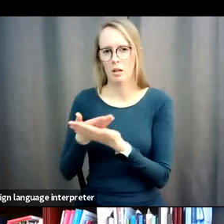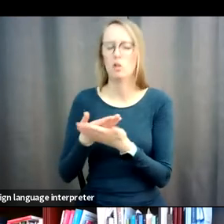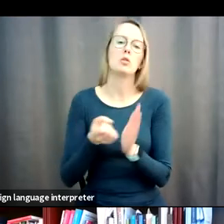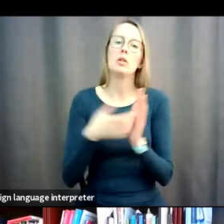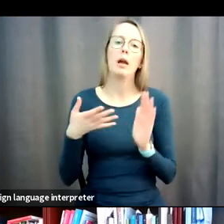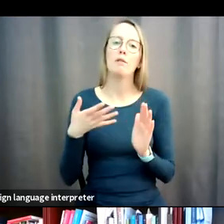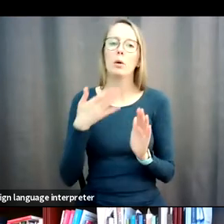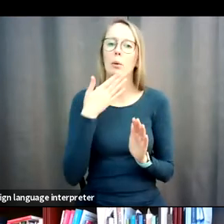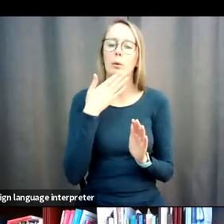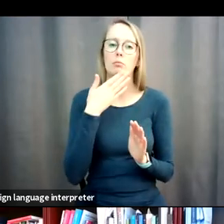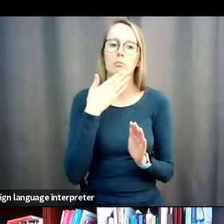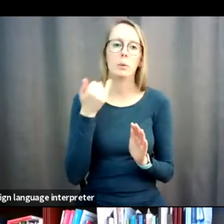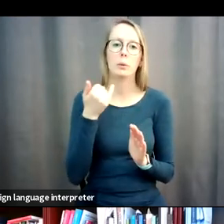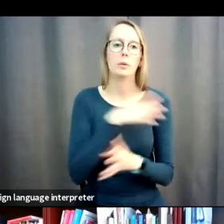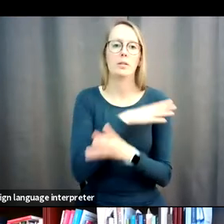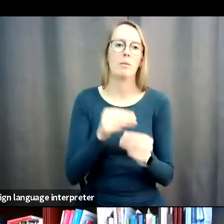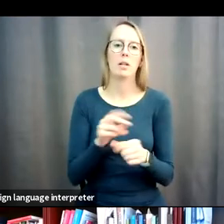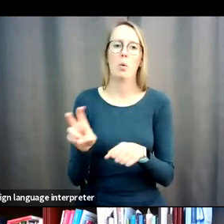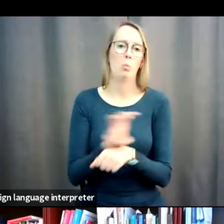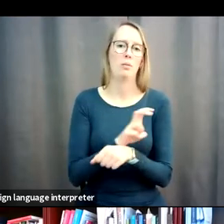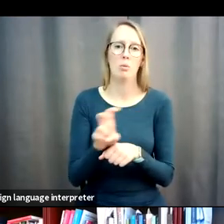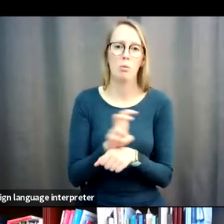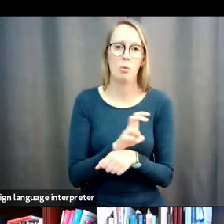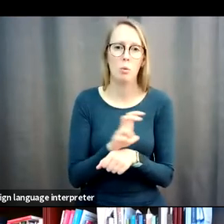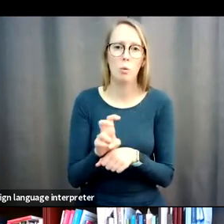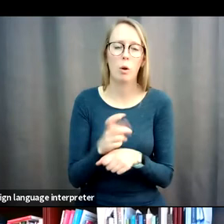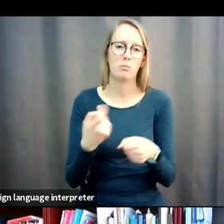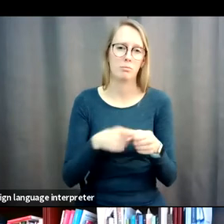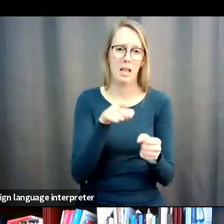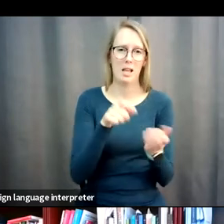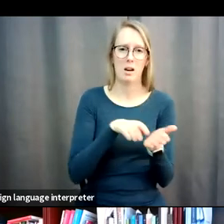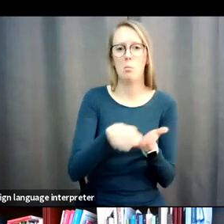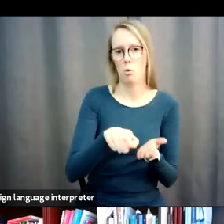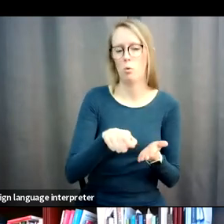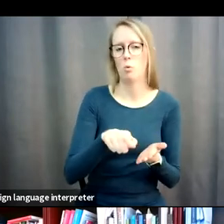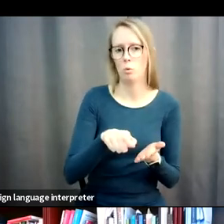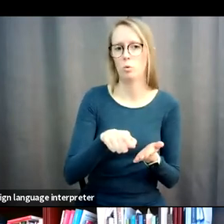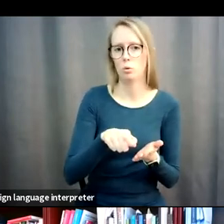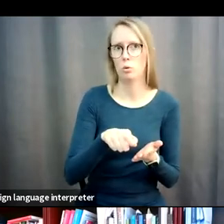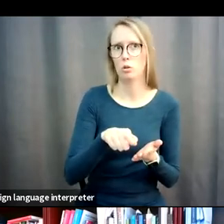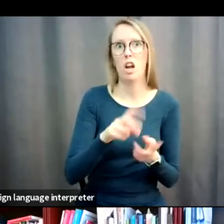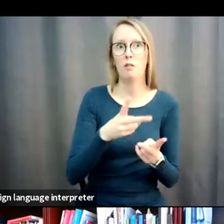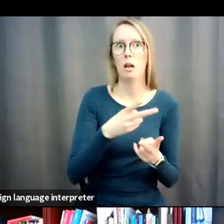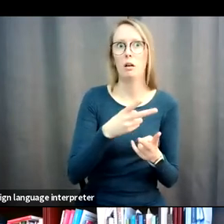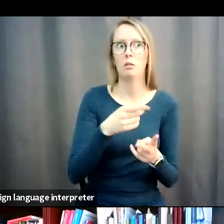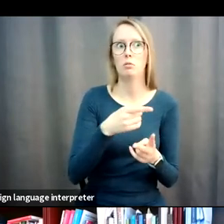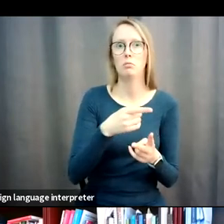there haven't been any concluding observations actually on the reports that have come later than